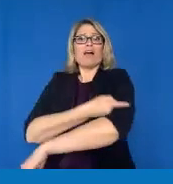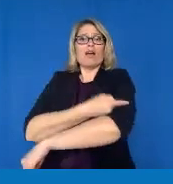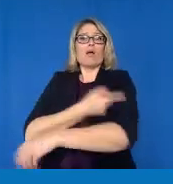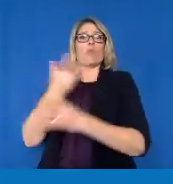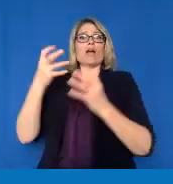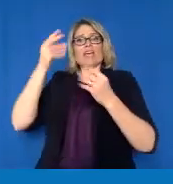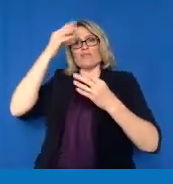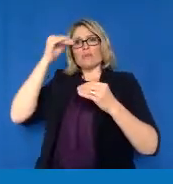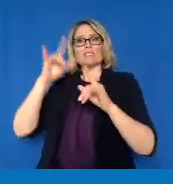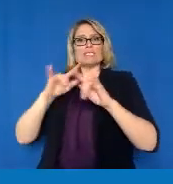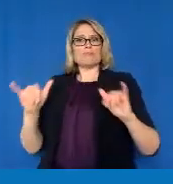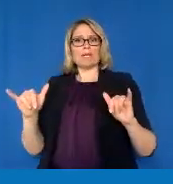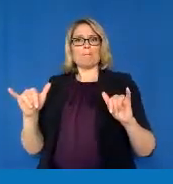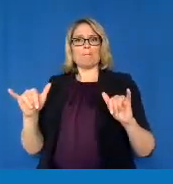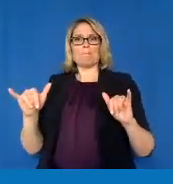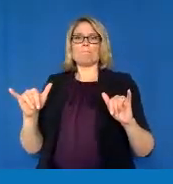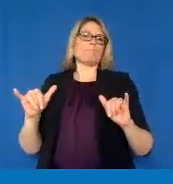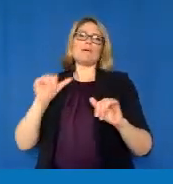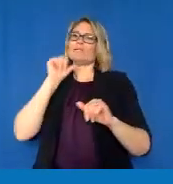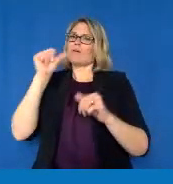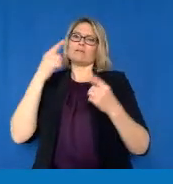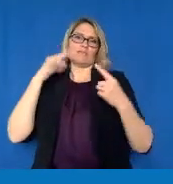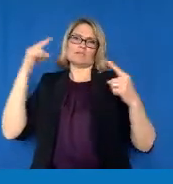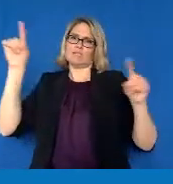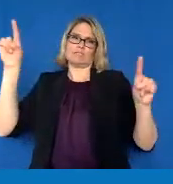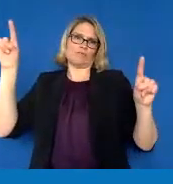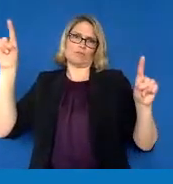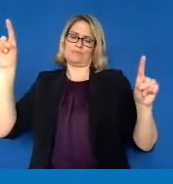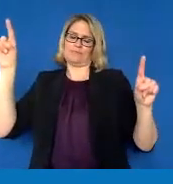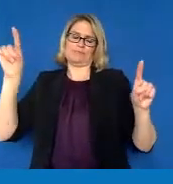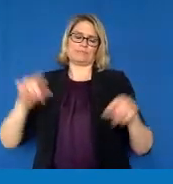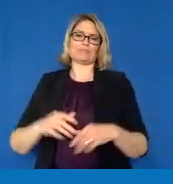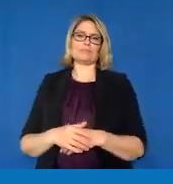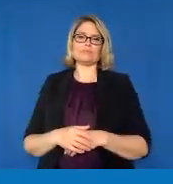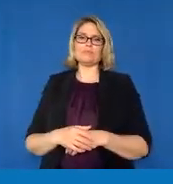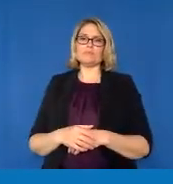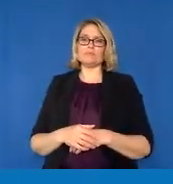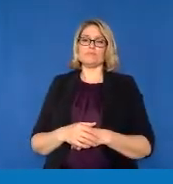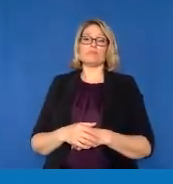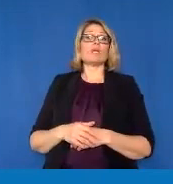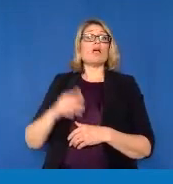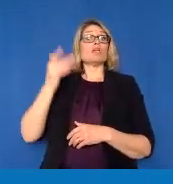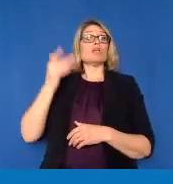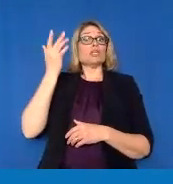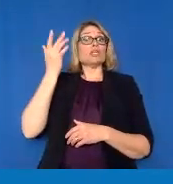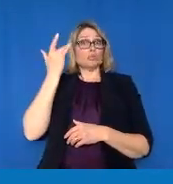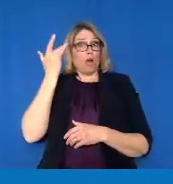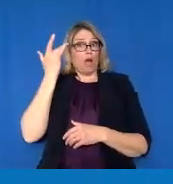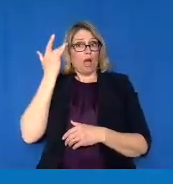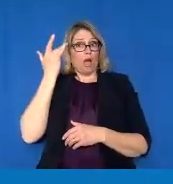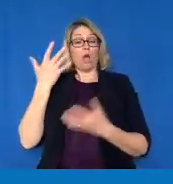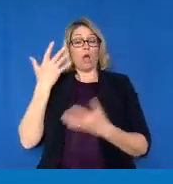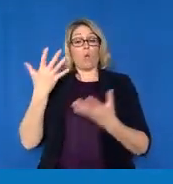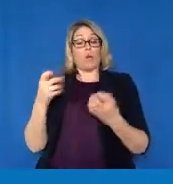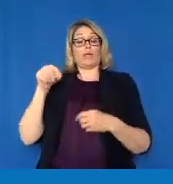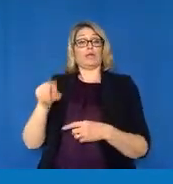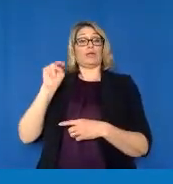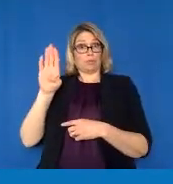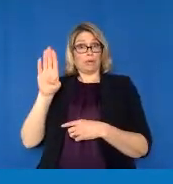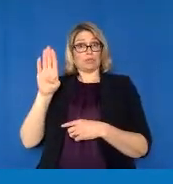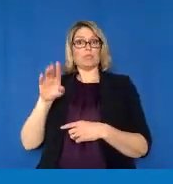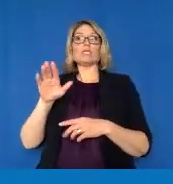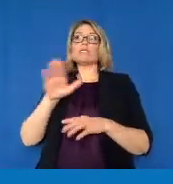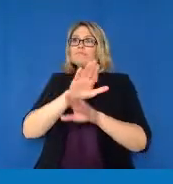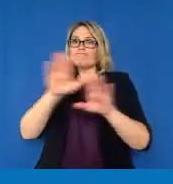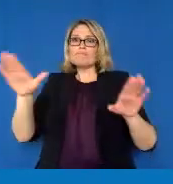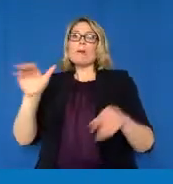time, and it doesn't work. This is why we want to make sure that New Brunswickers are patient.